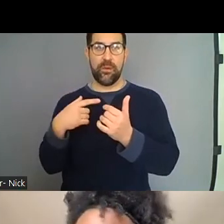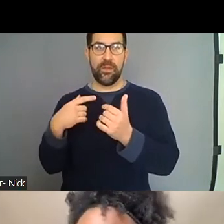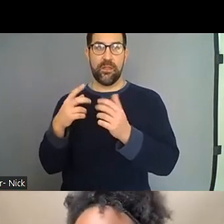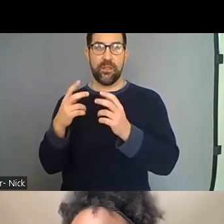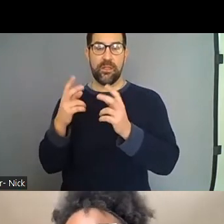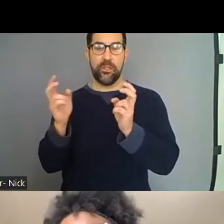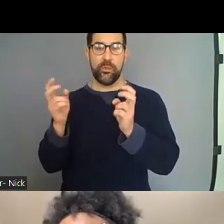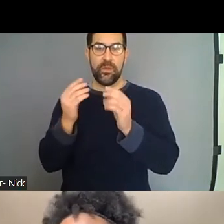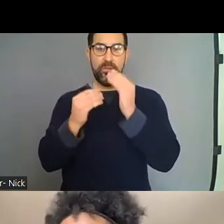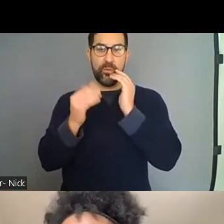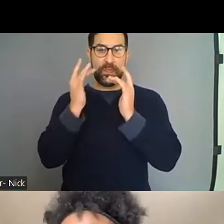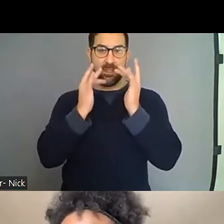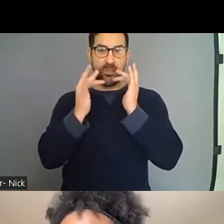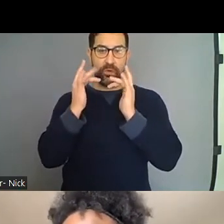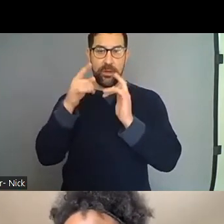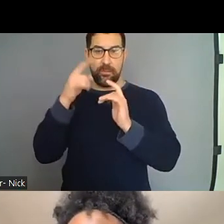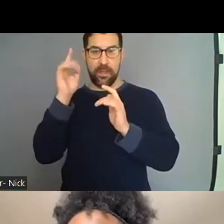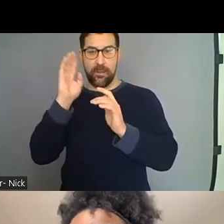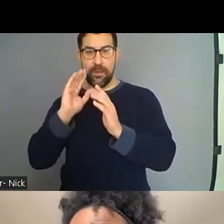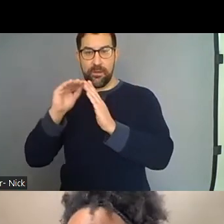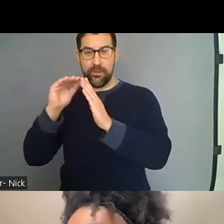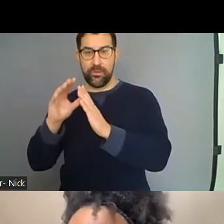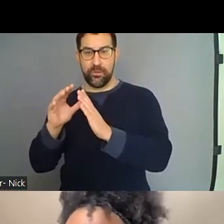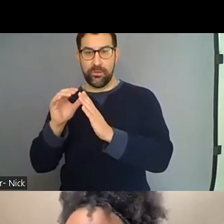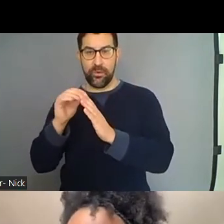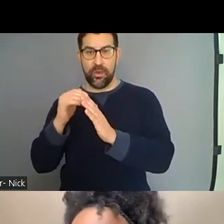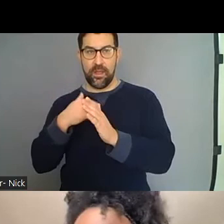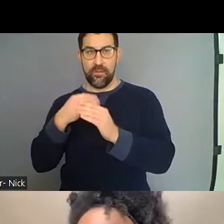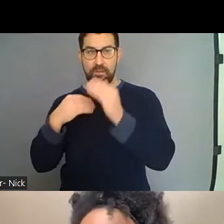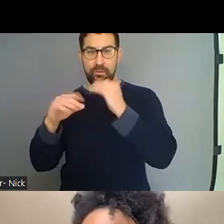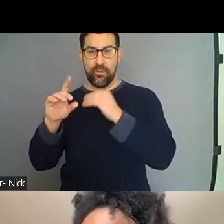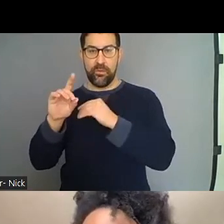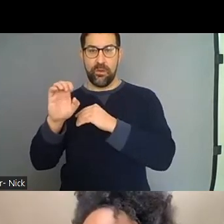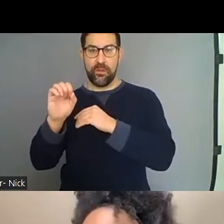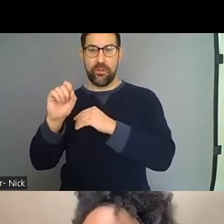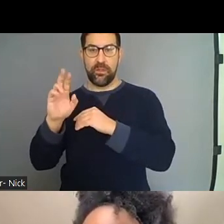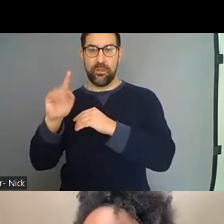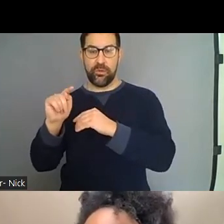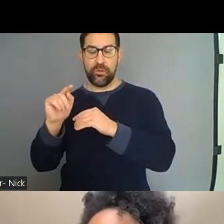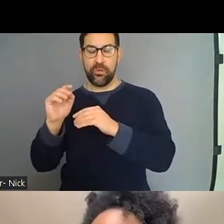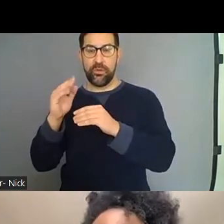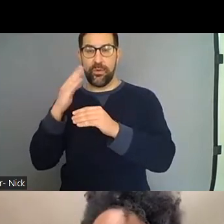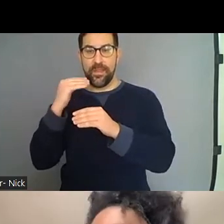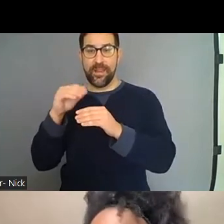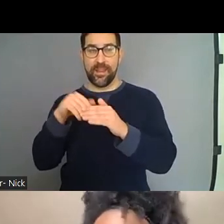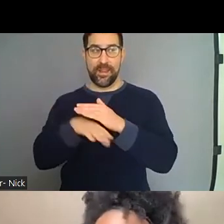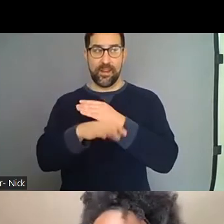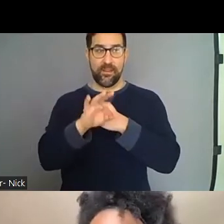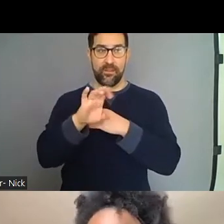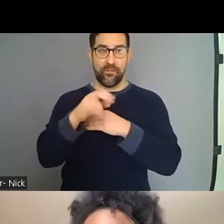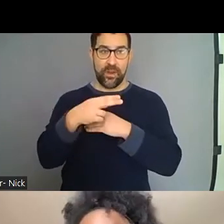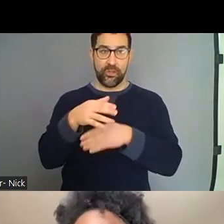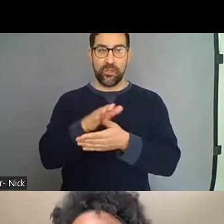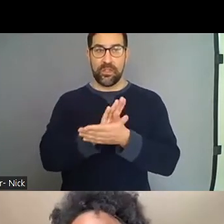insecurity, because our Black and brown students don't have, we live in food deserts and we don't have access to fresh produce and clean produce is